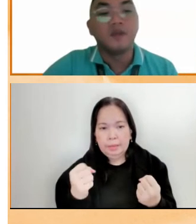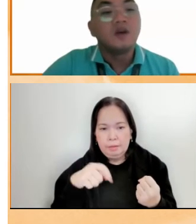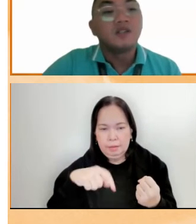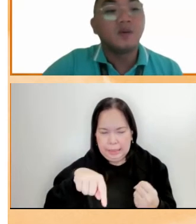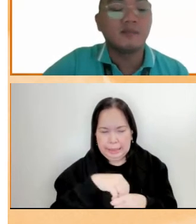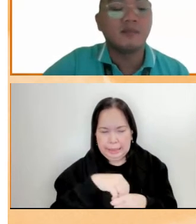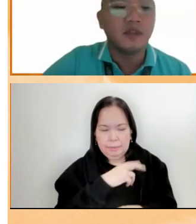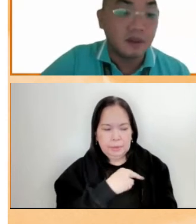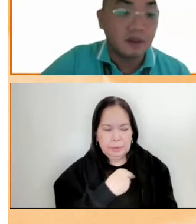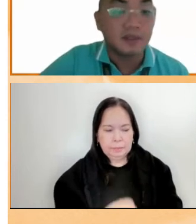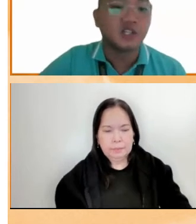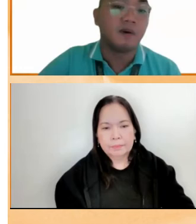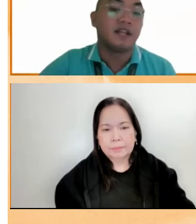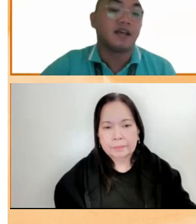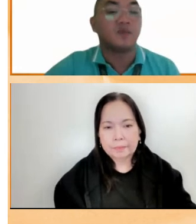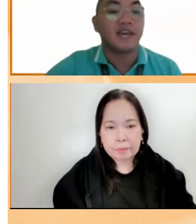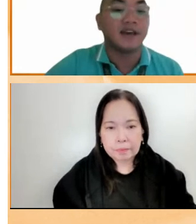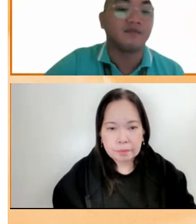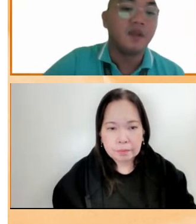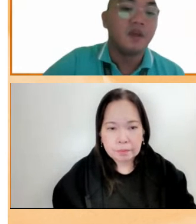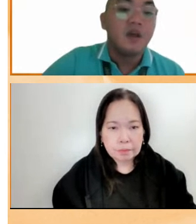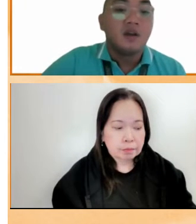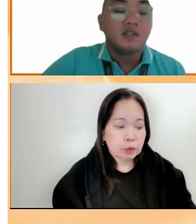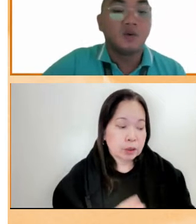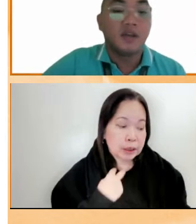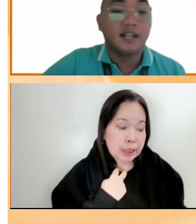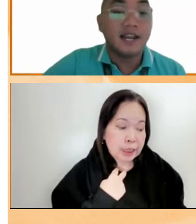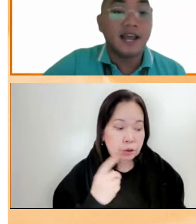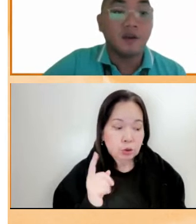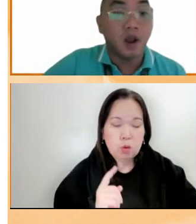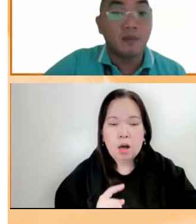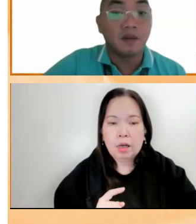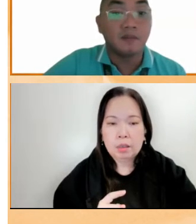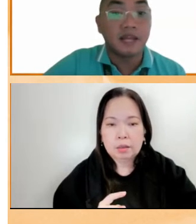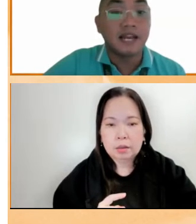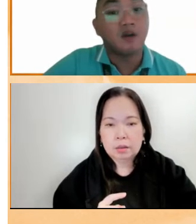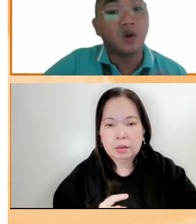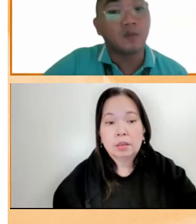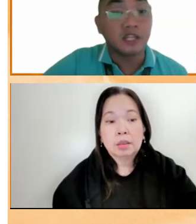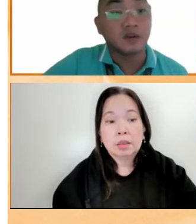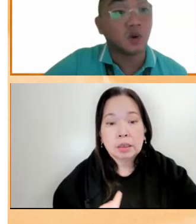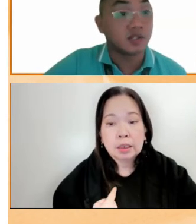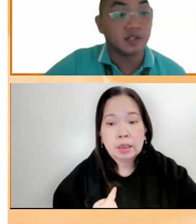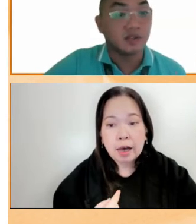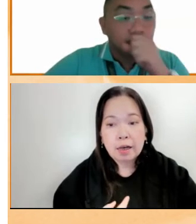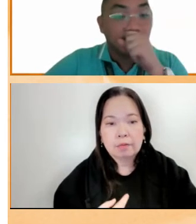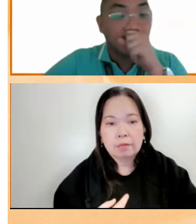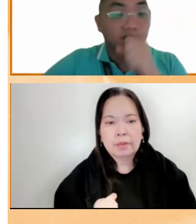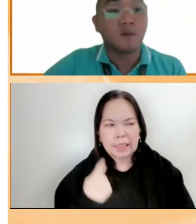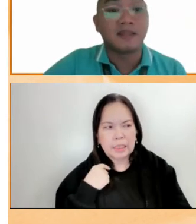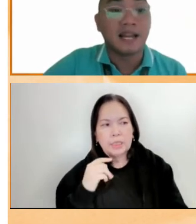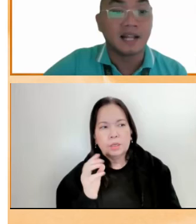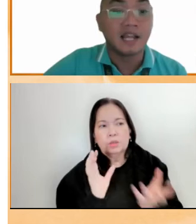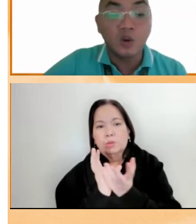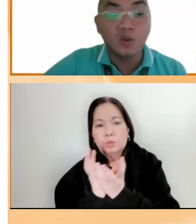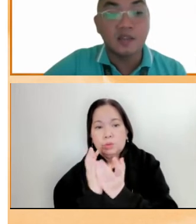Okay, so what are some of the implementation bottleneck that we have? So it can have a problem in the lack of the community resources for